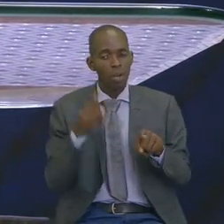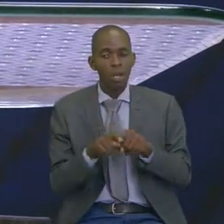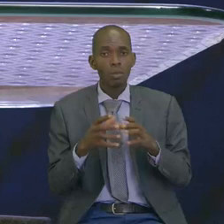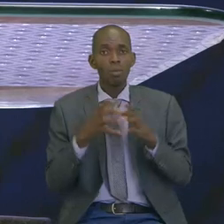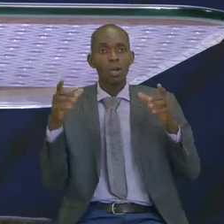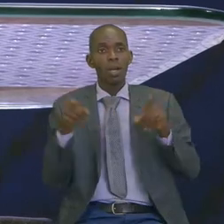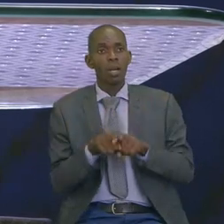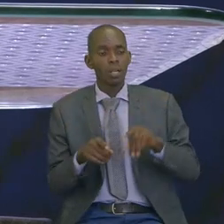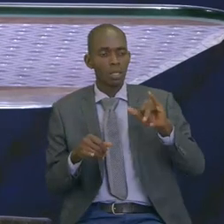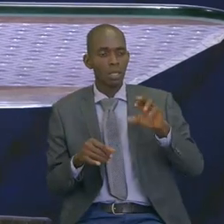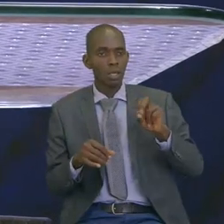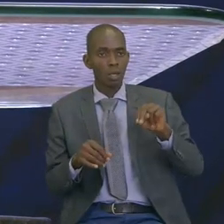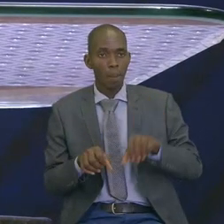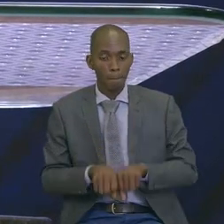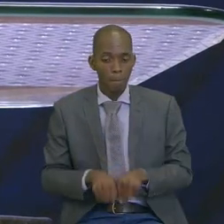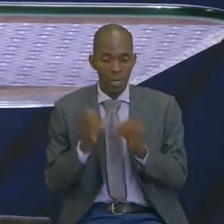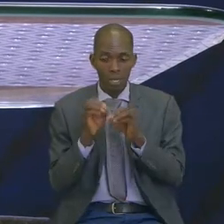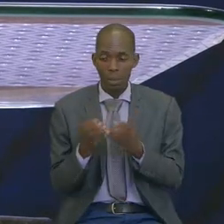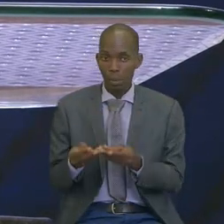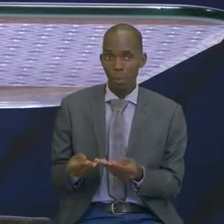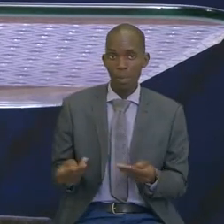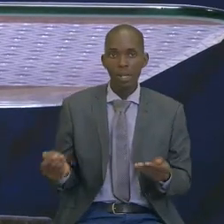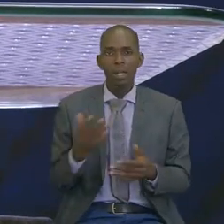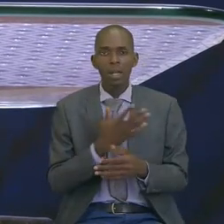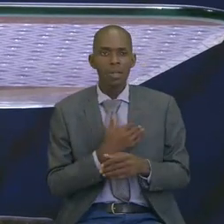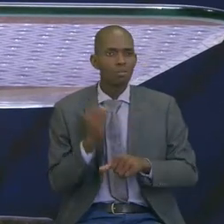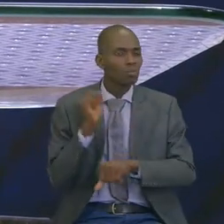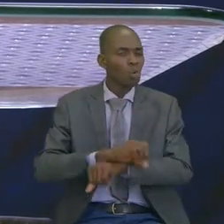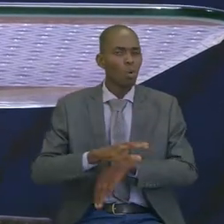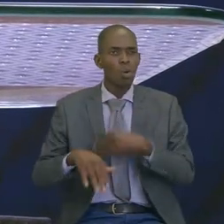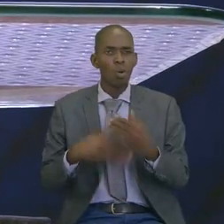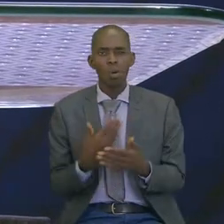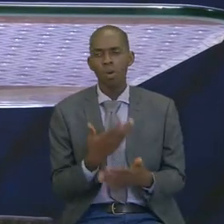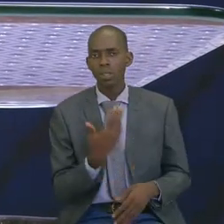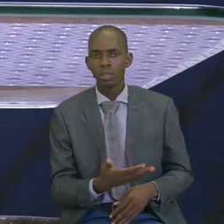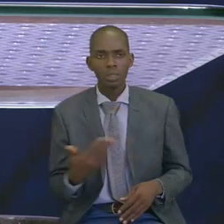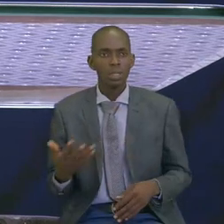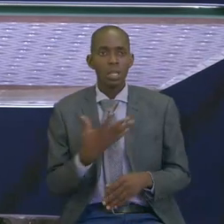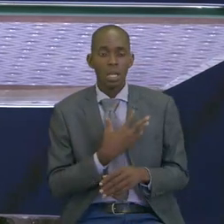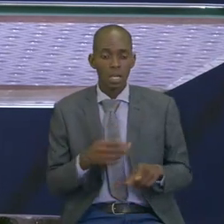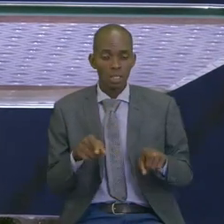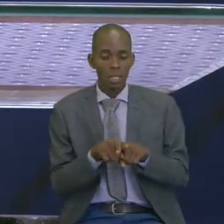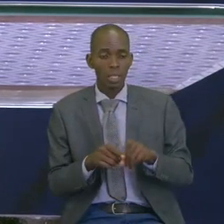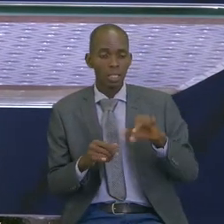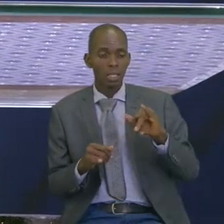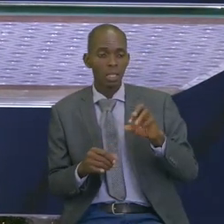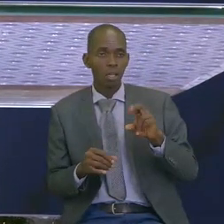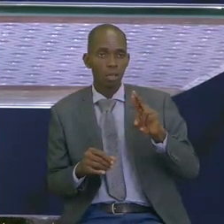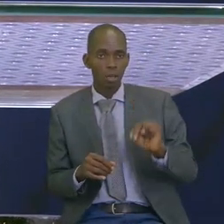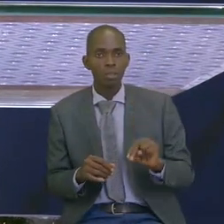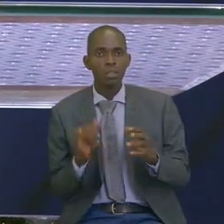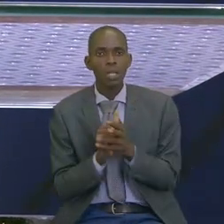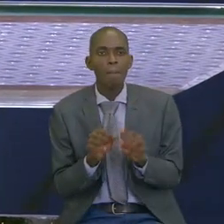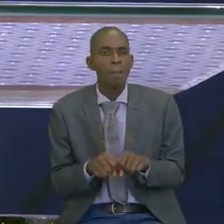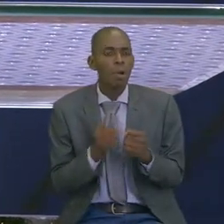iron breaketh in pieces and subdueth all things, and as iron that